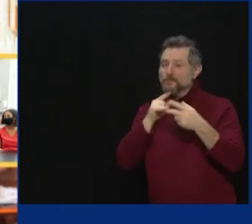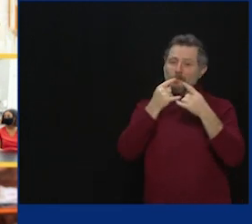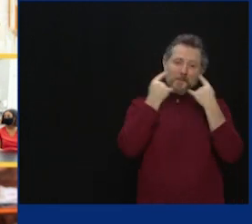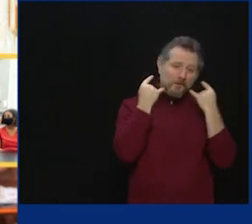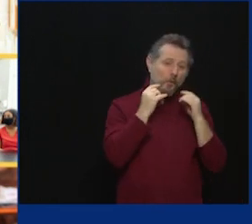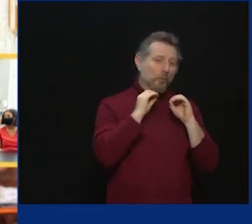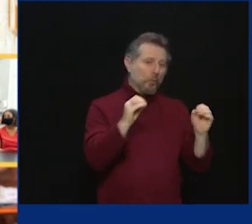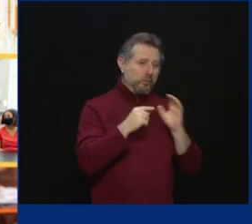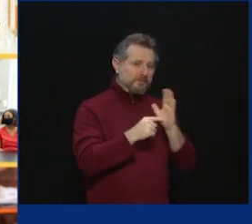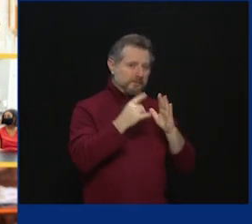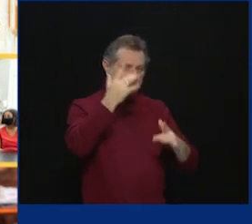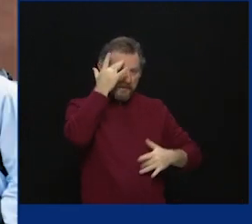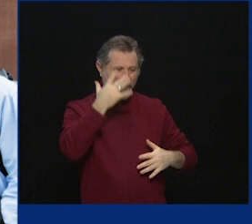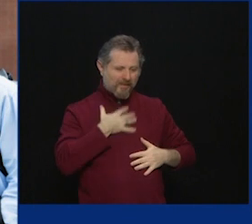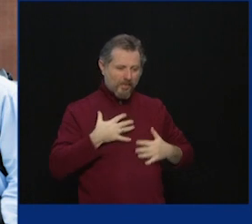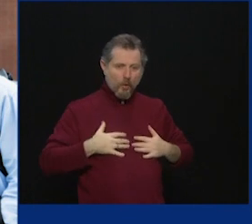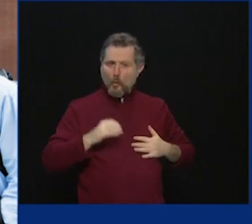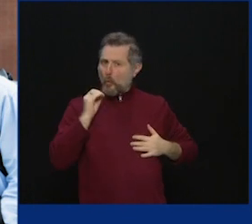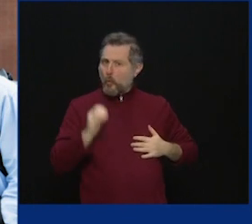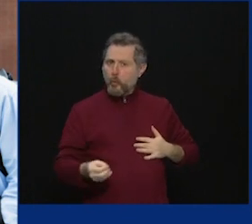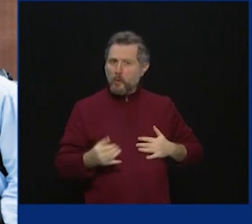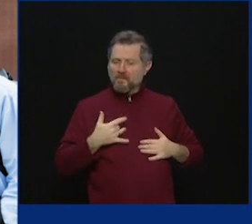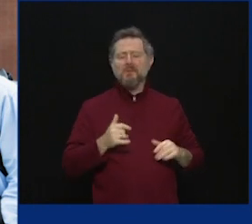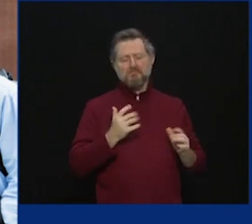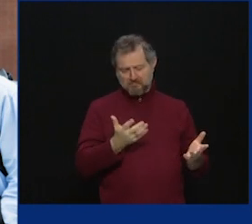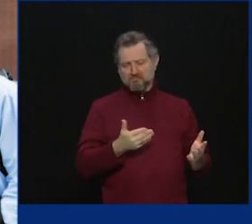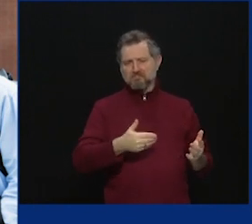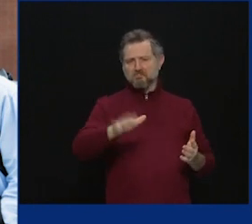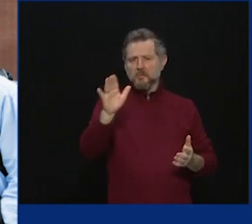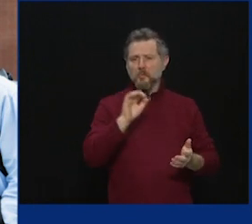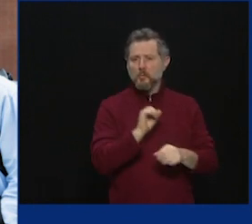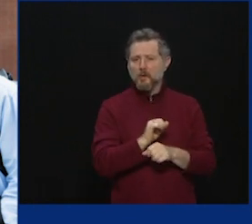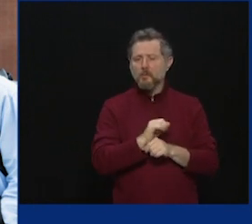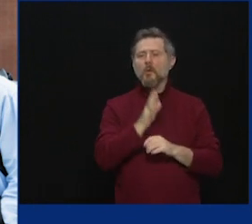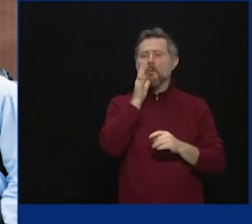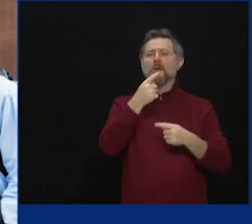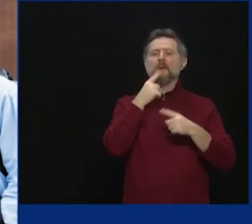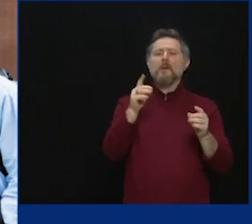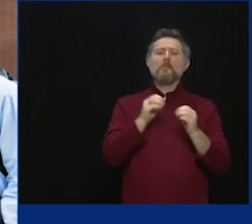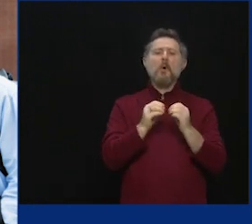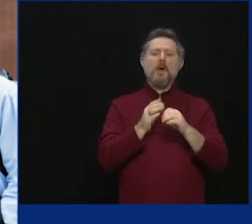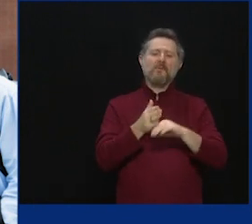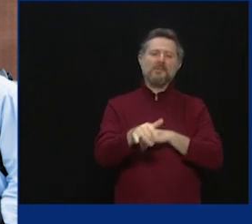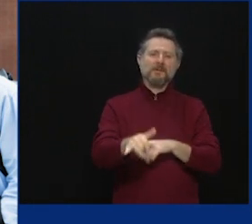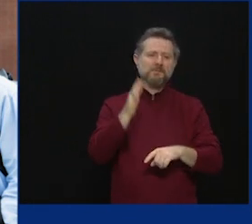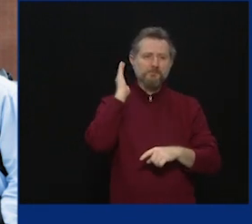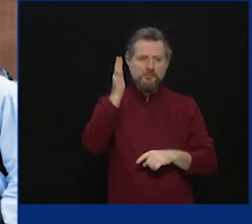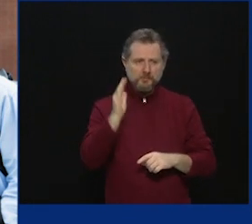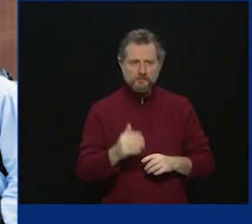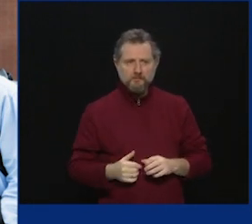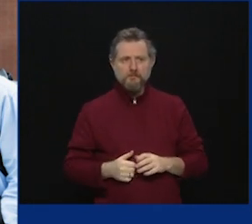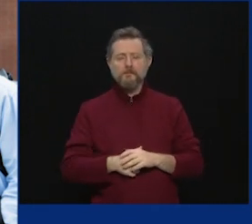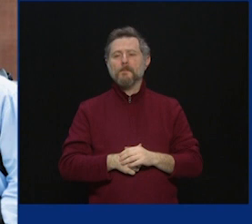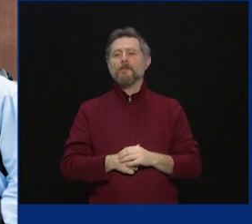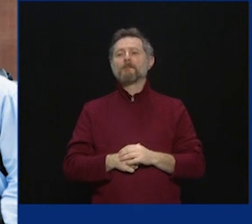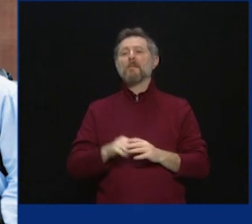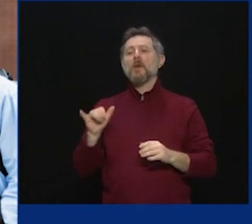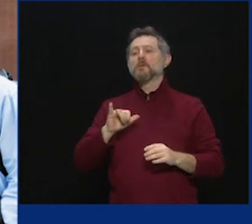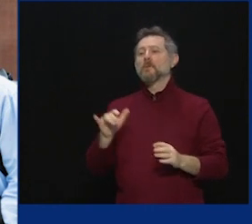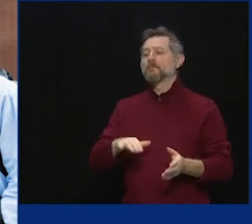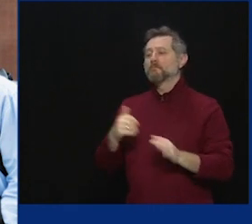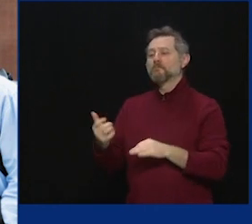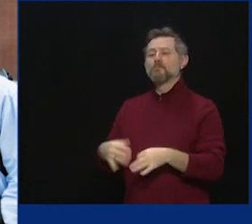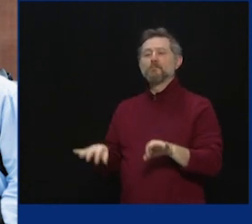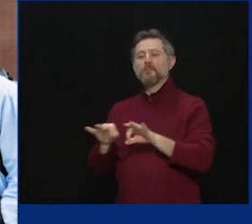released shortly after I conclude this presentation. Get people back to work, keep kids in schools. And I've